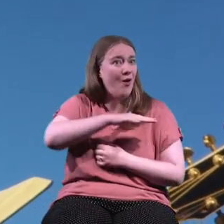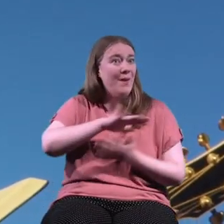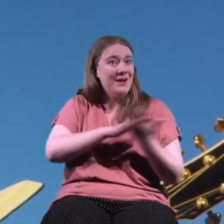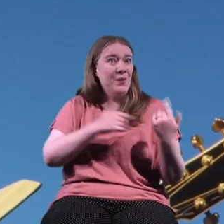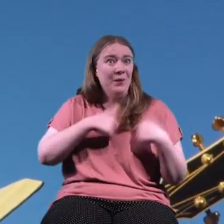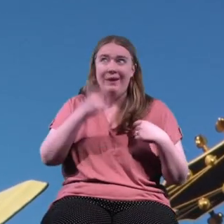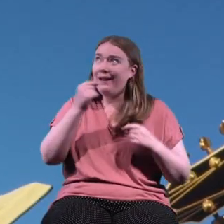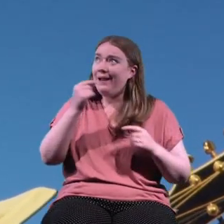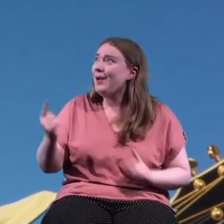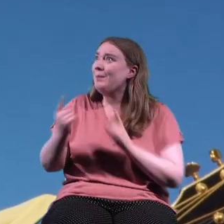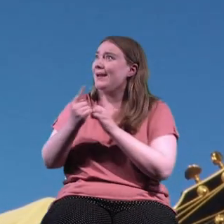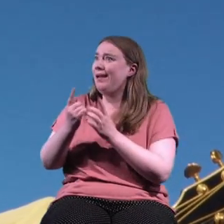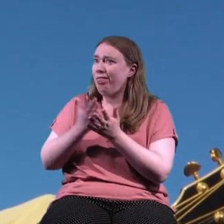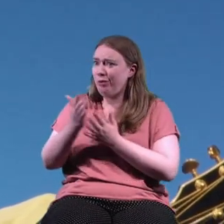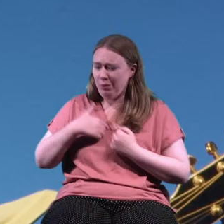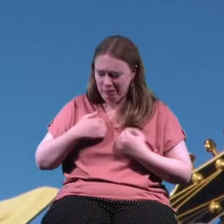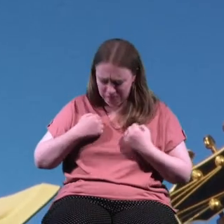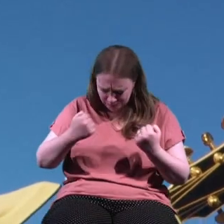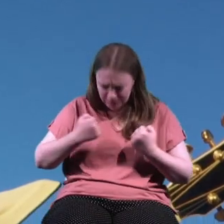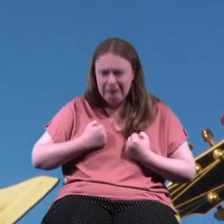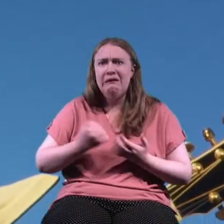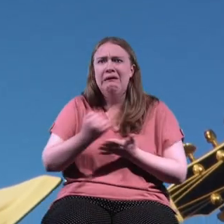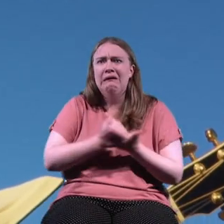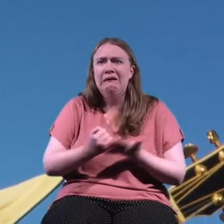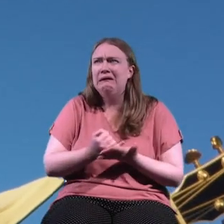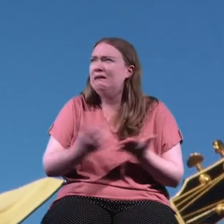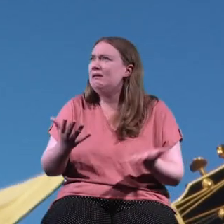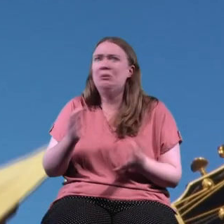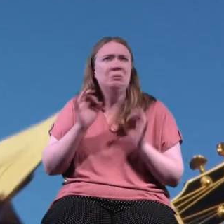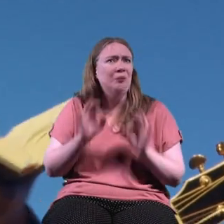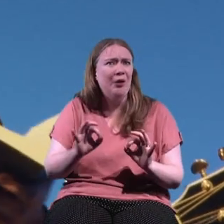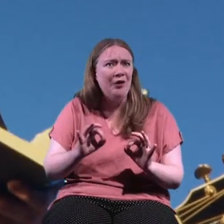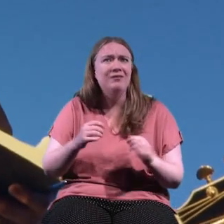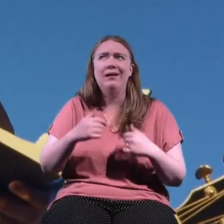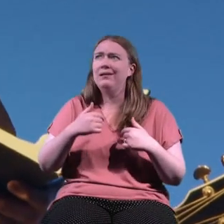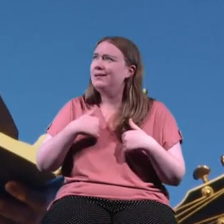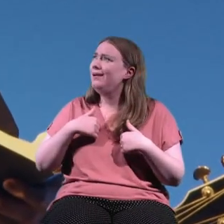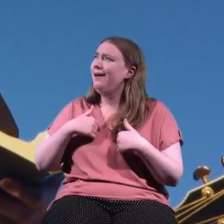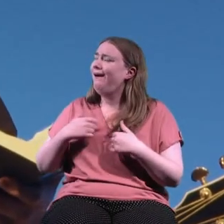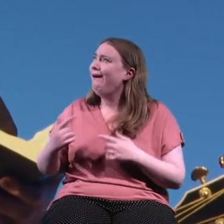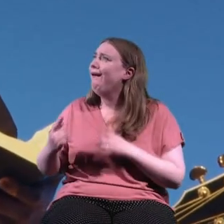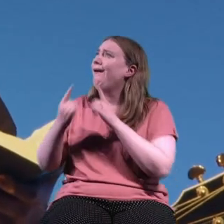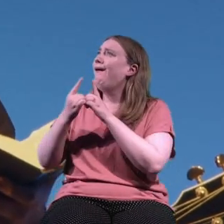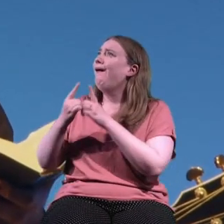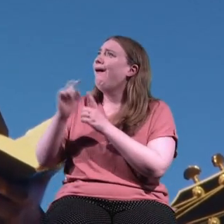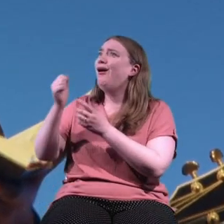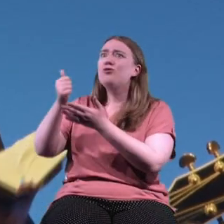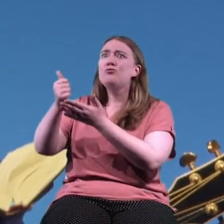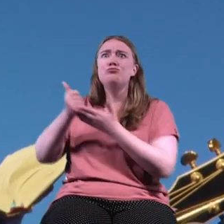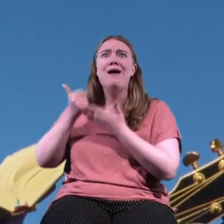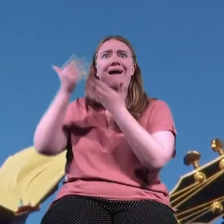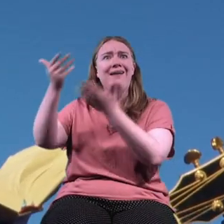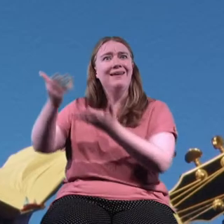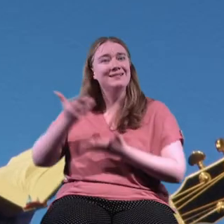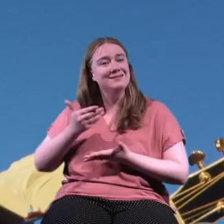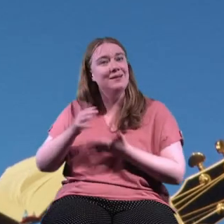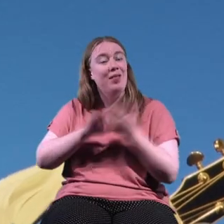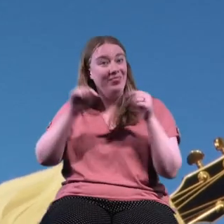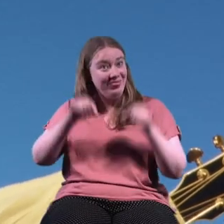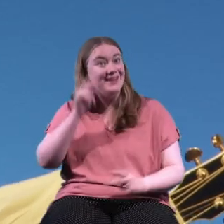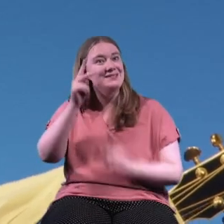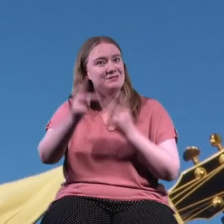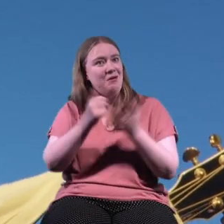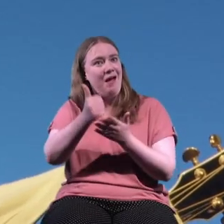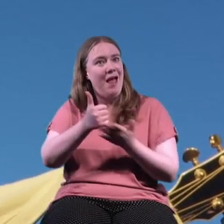be met with grace. We're going to learn a song that helps us to confess to the Lord our sin and be reminded of the grace